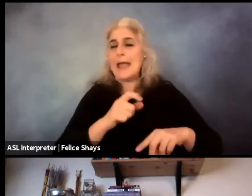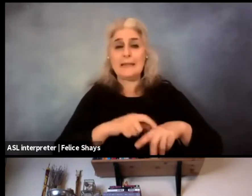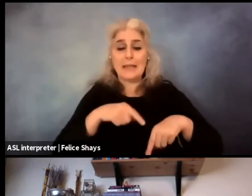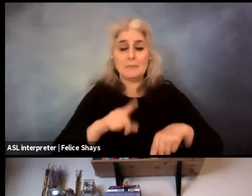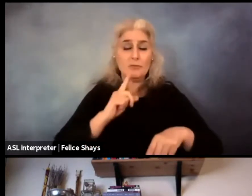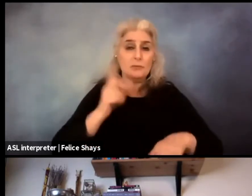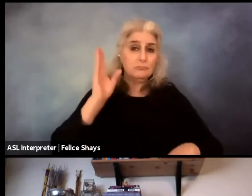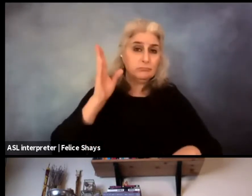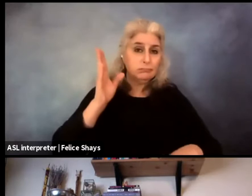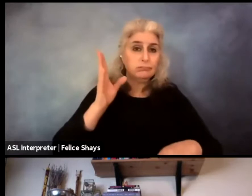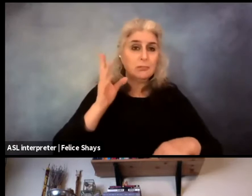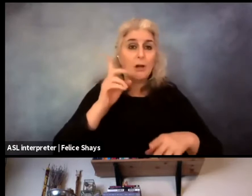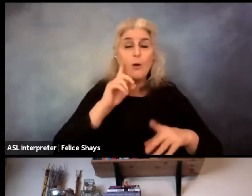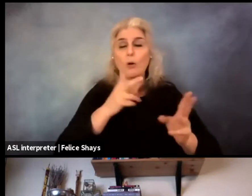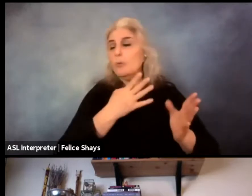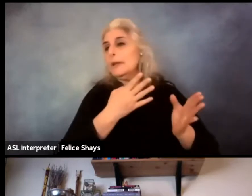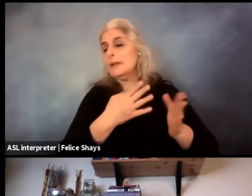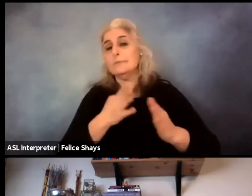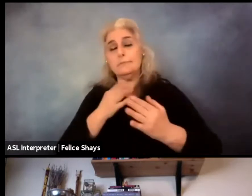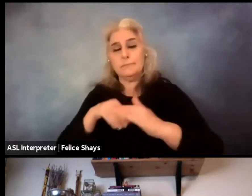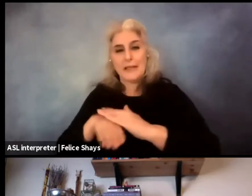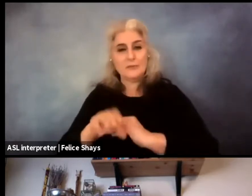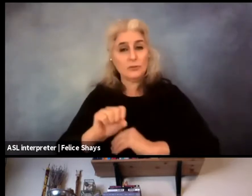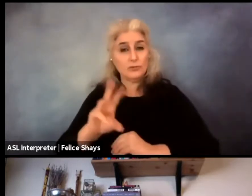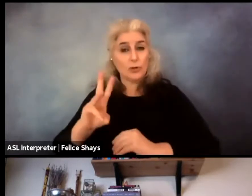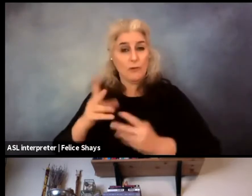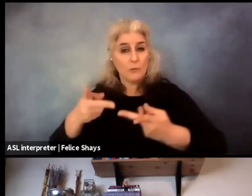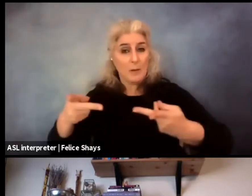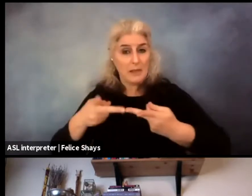we enter the software space as well.